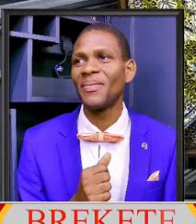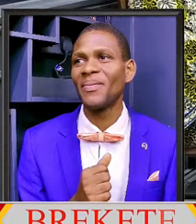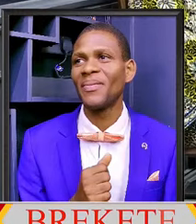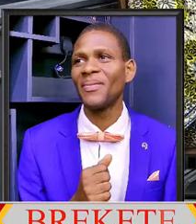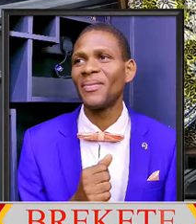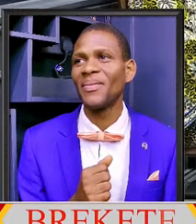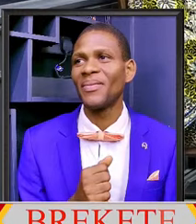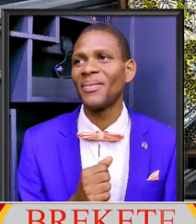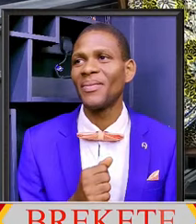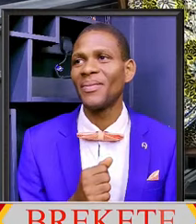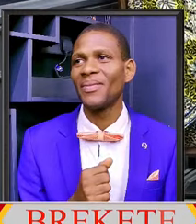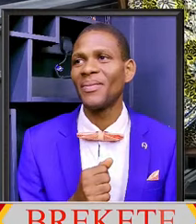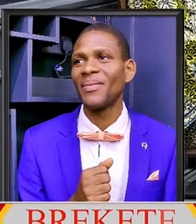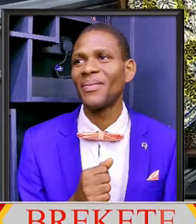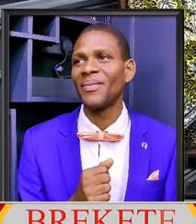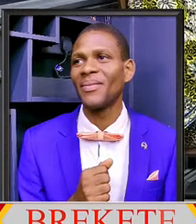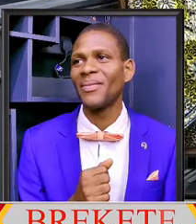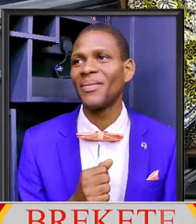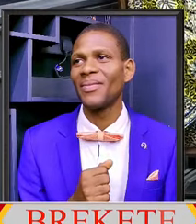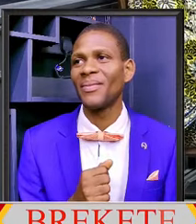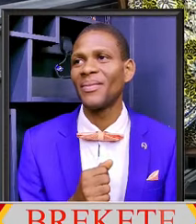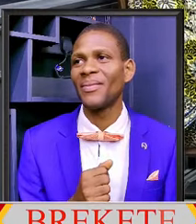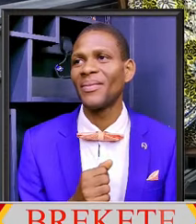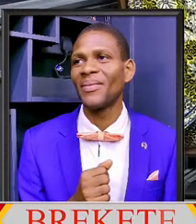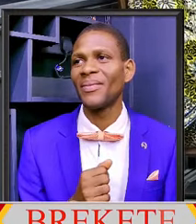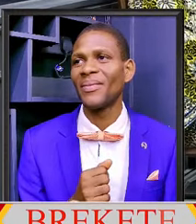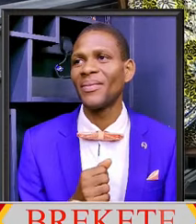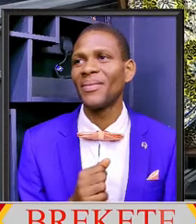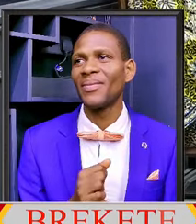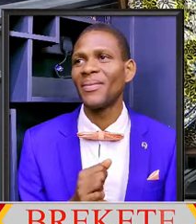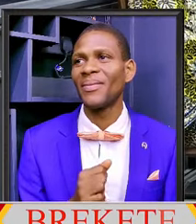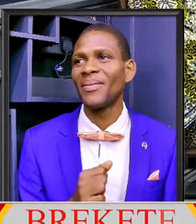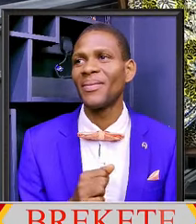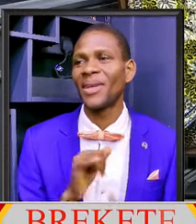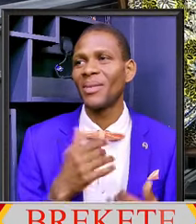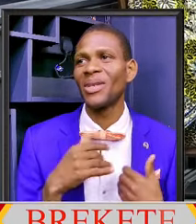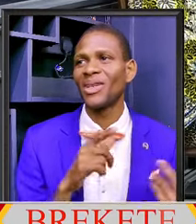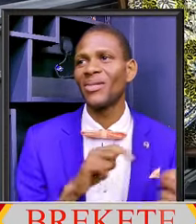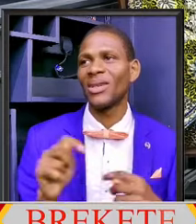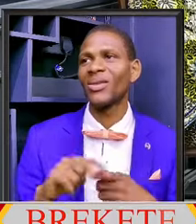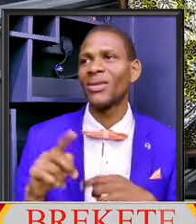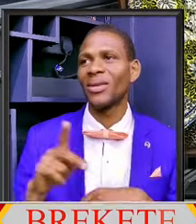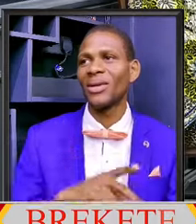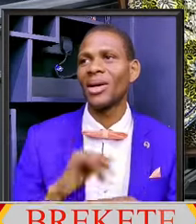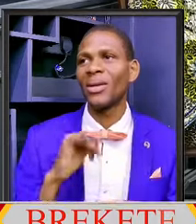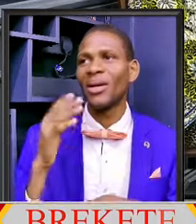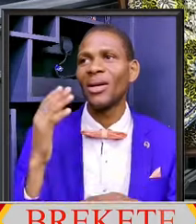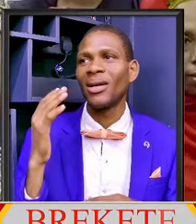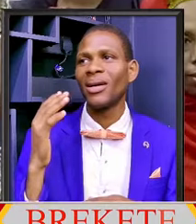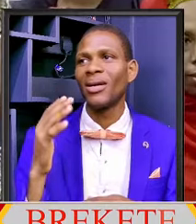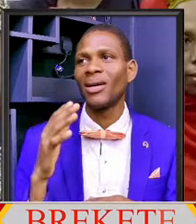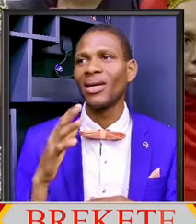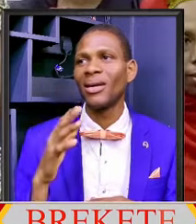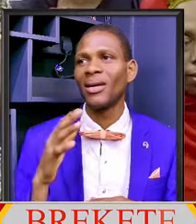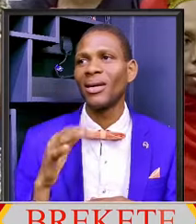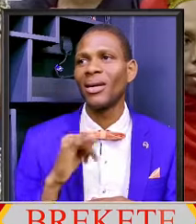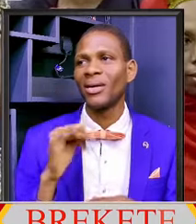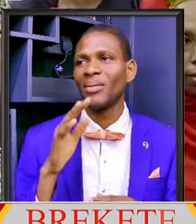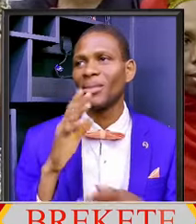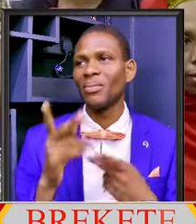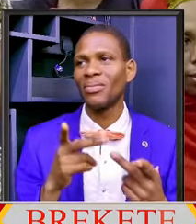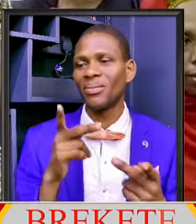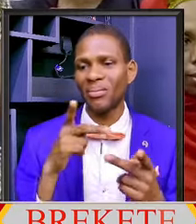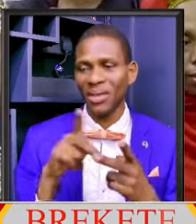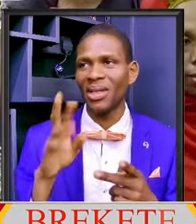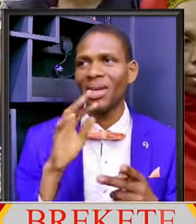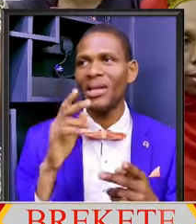of Abuja. Okay. I just came for the Salah celebration. I've been transferred to Kaduna. I would like to be paying her a visit.